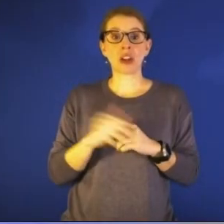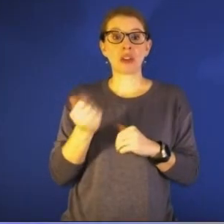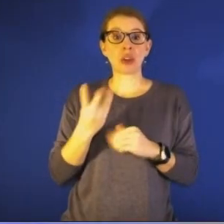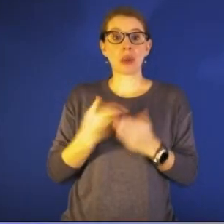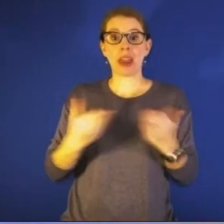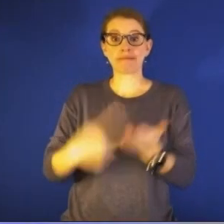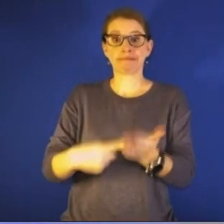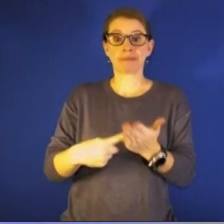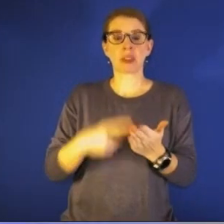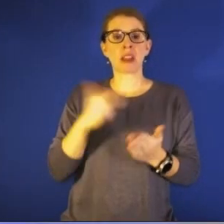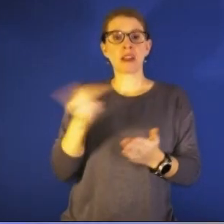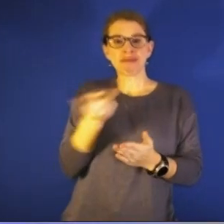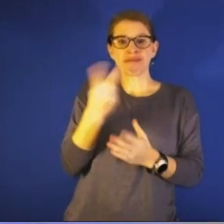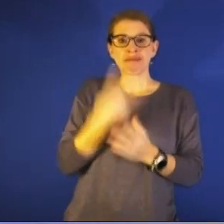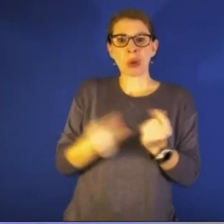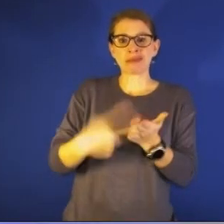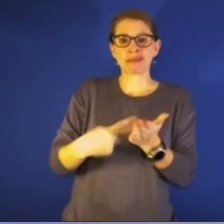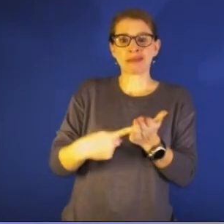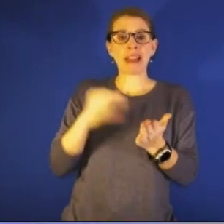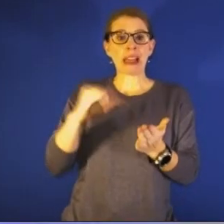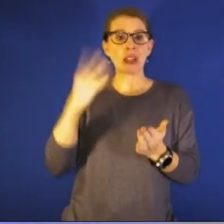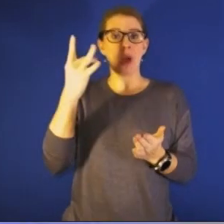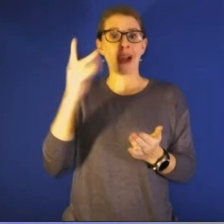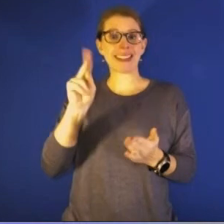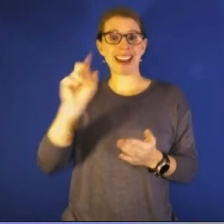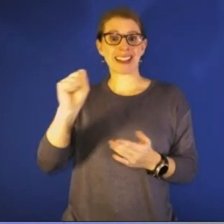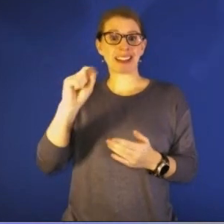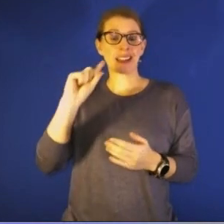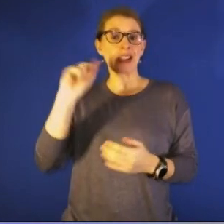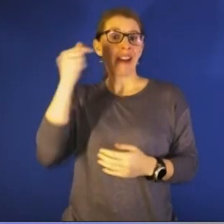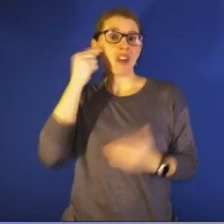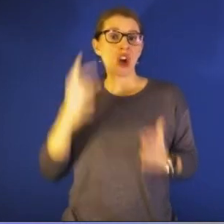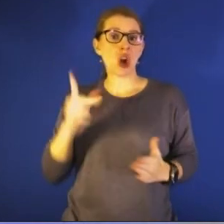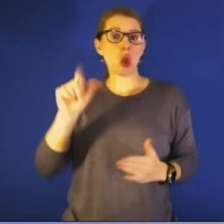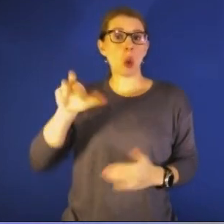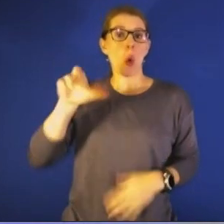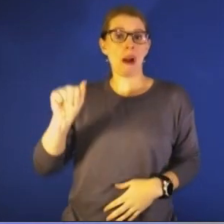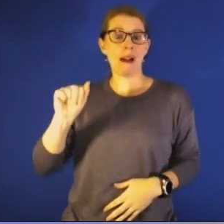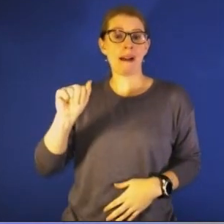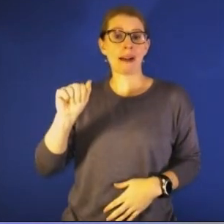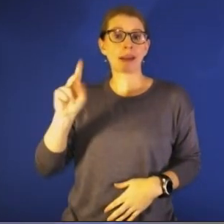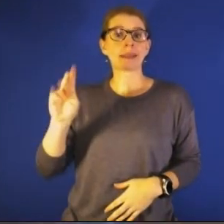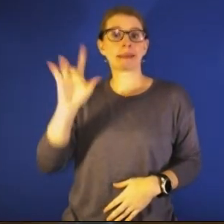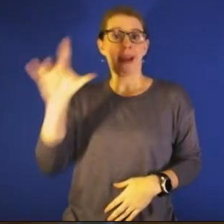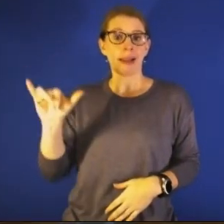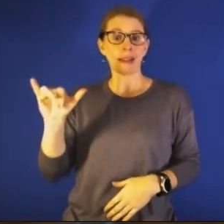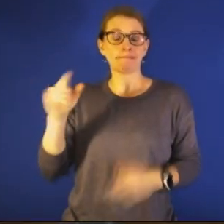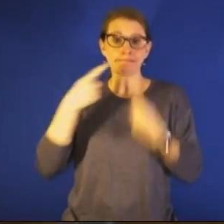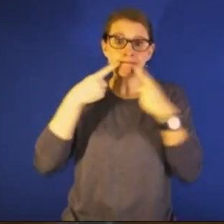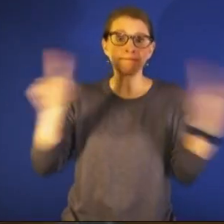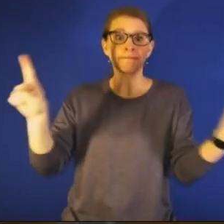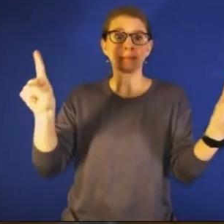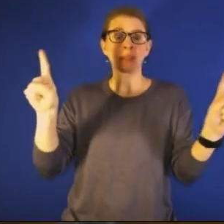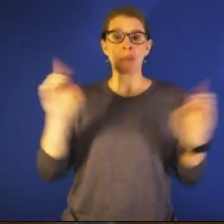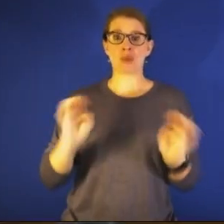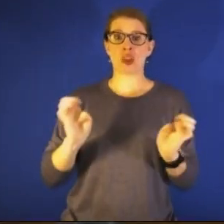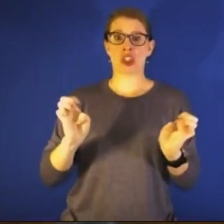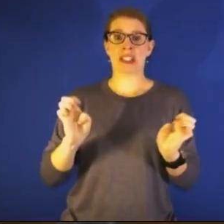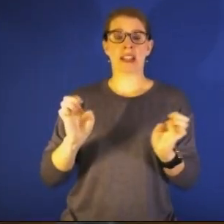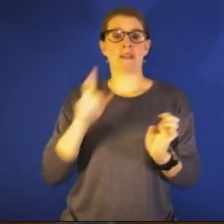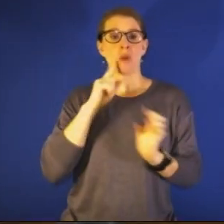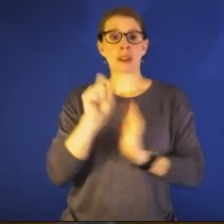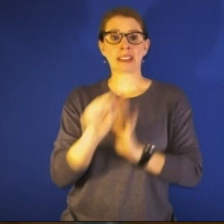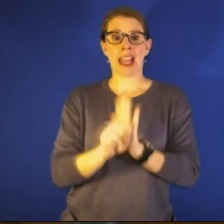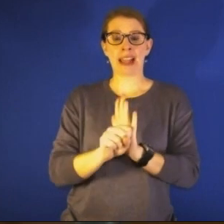just spoke about is exactly why Kansas Governor Laura Kelly has officially declared a state of emergency late yesterday. This happened. This will